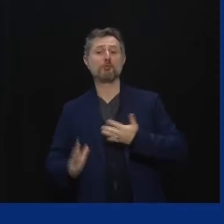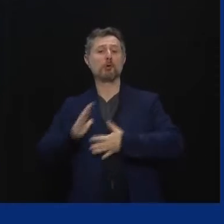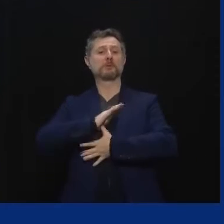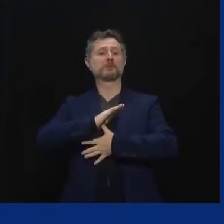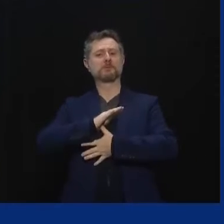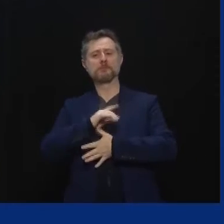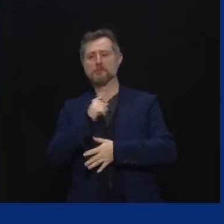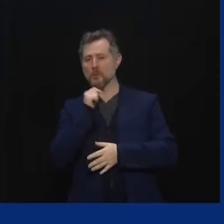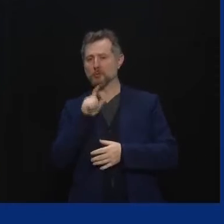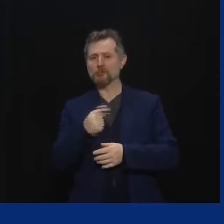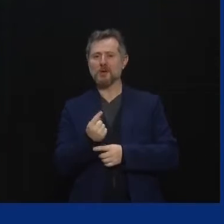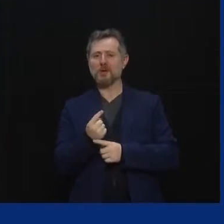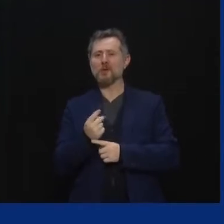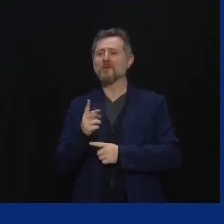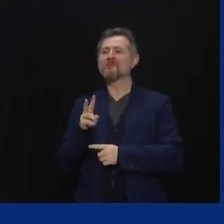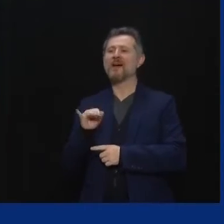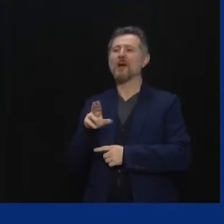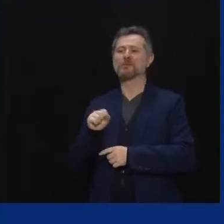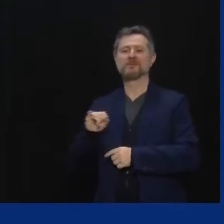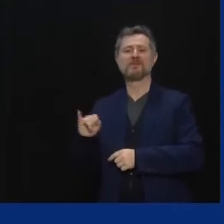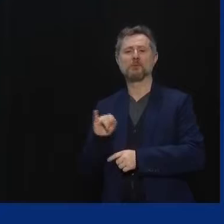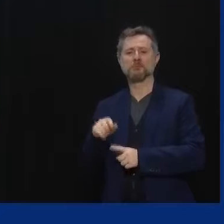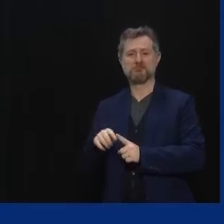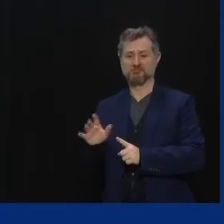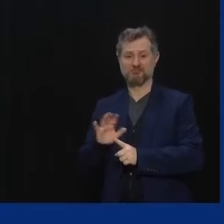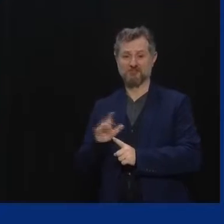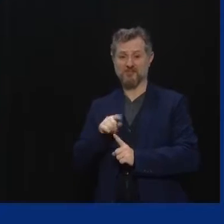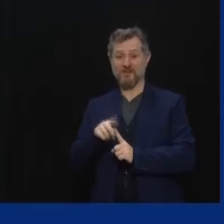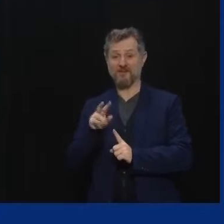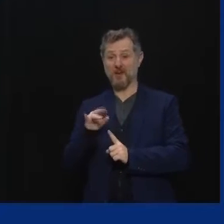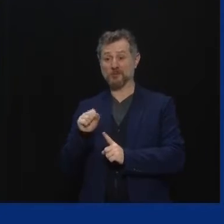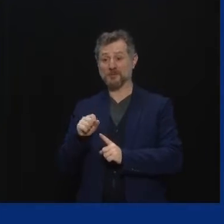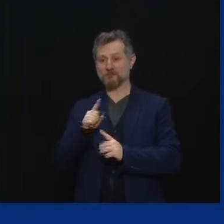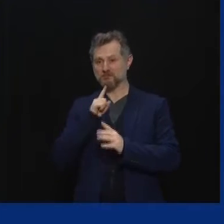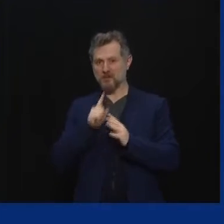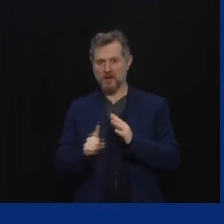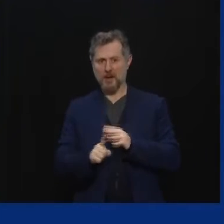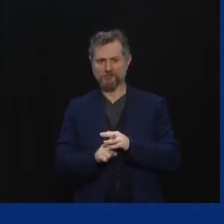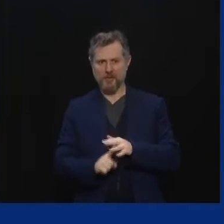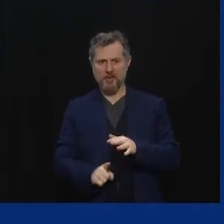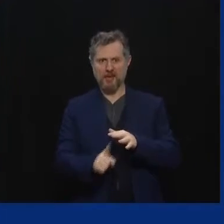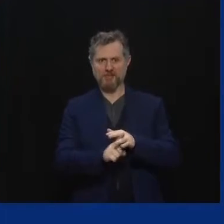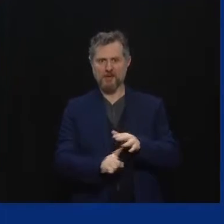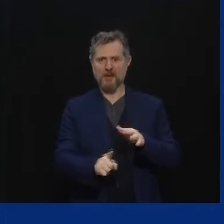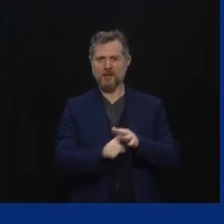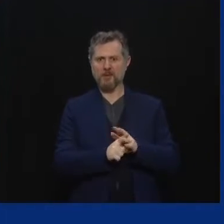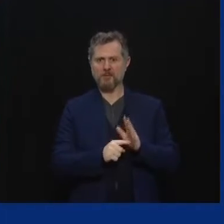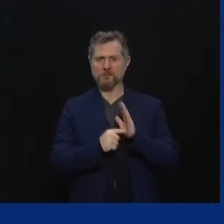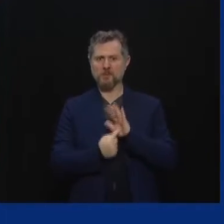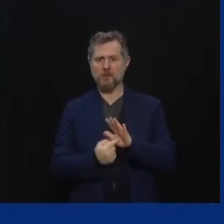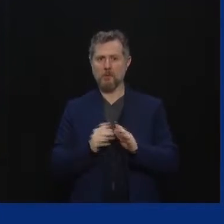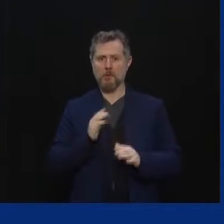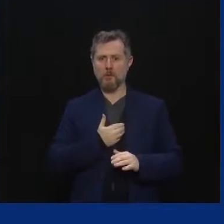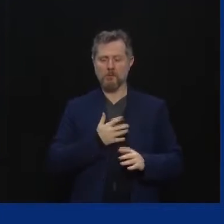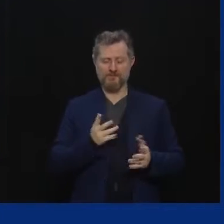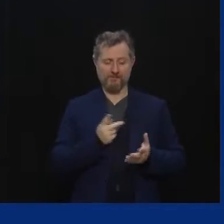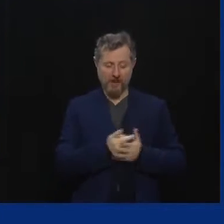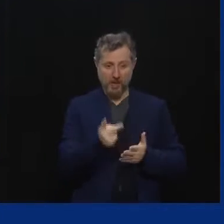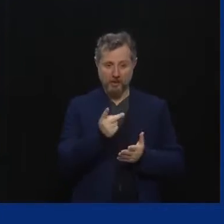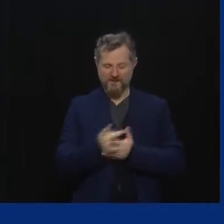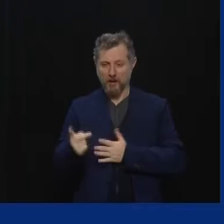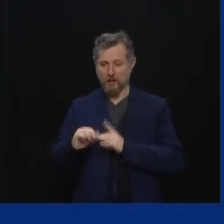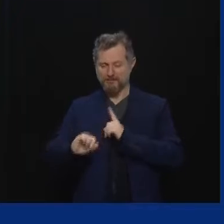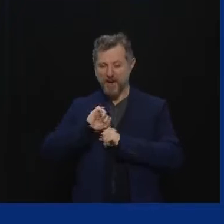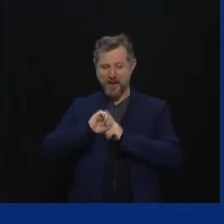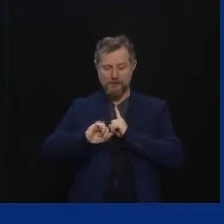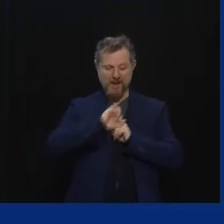virus found its way through our failures. Failure to ensure the right to health care services, failure to assure available